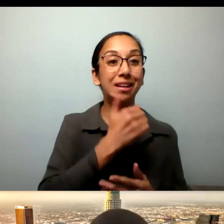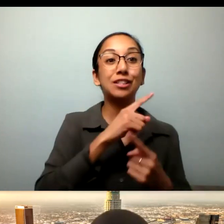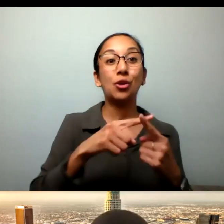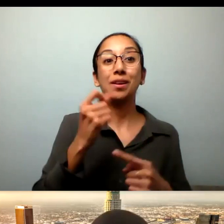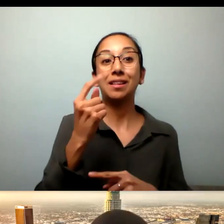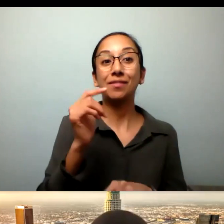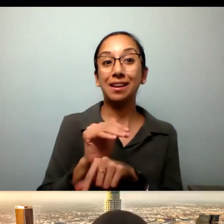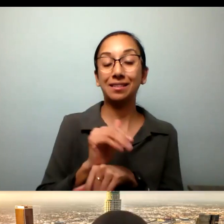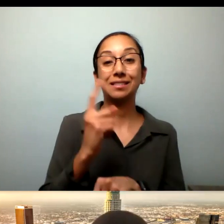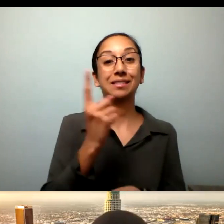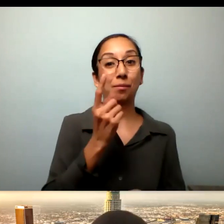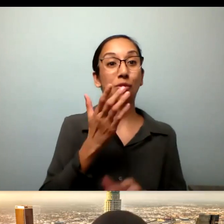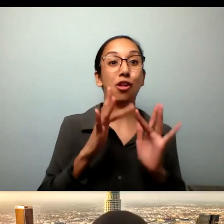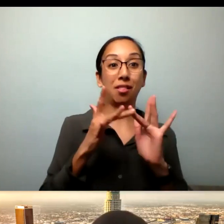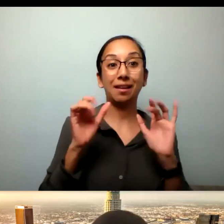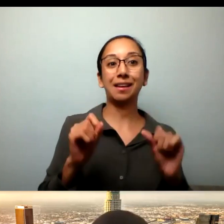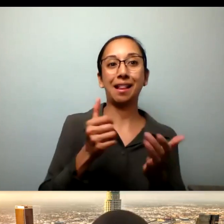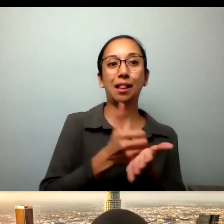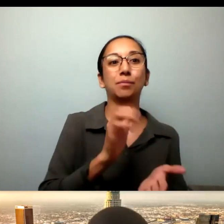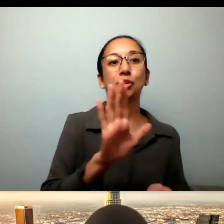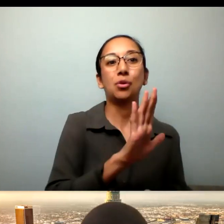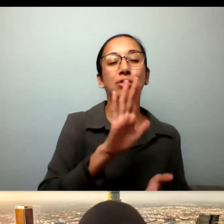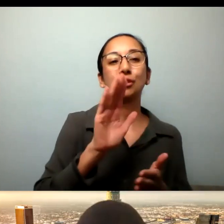There's somebody online that can help your child with homework.